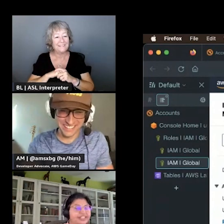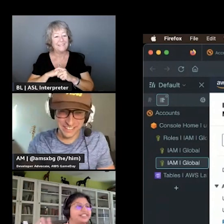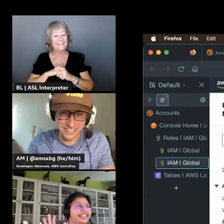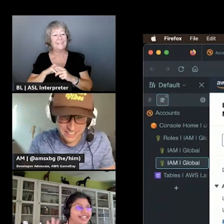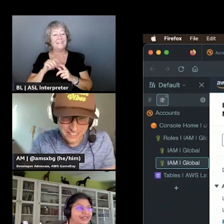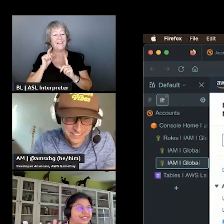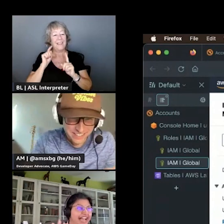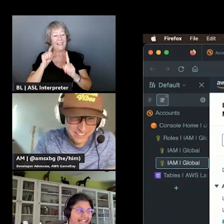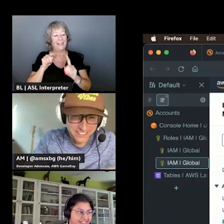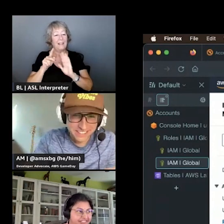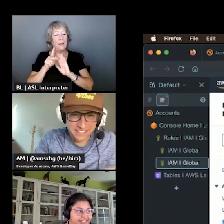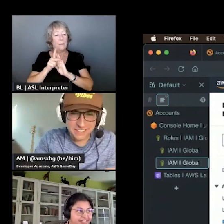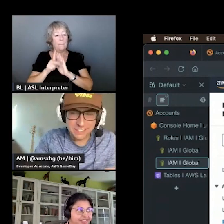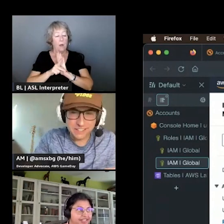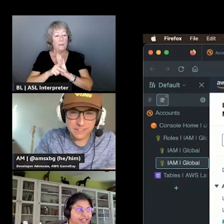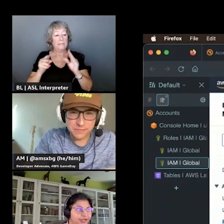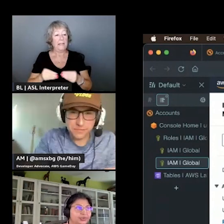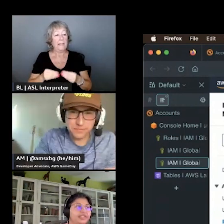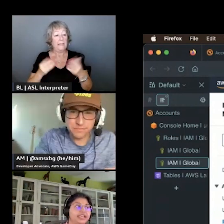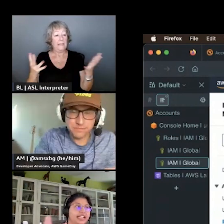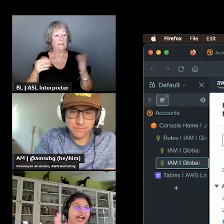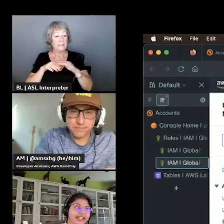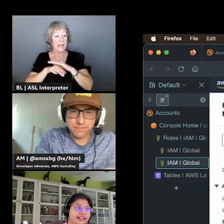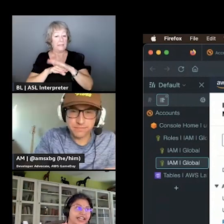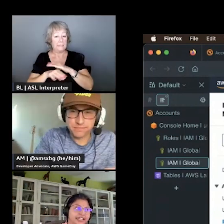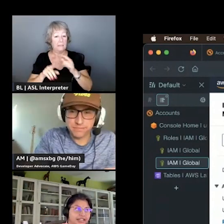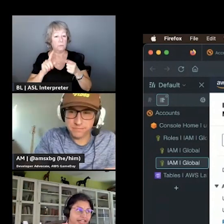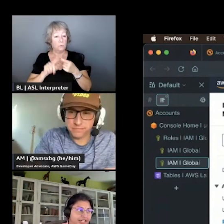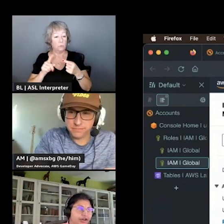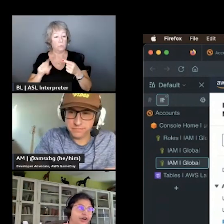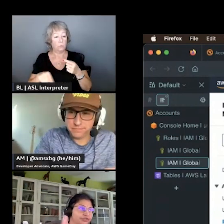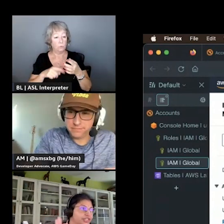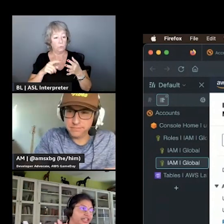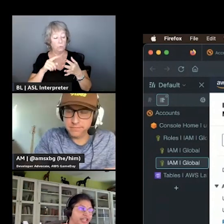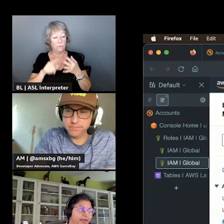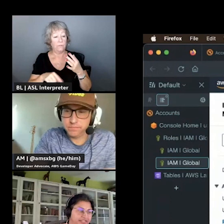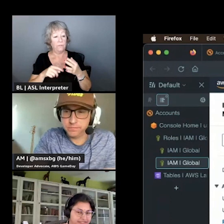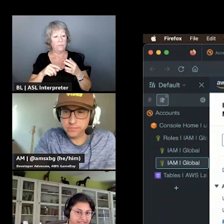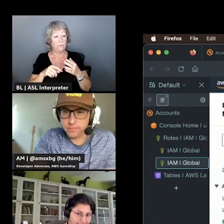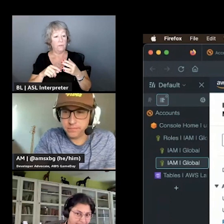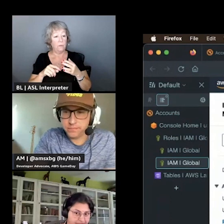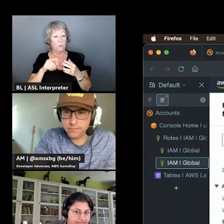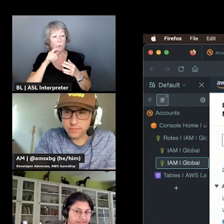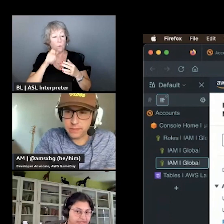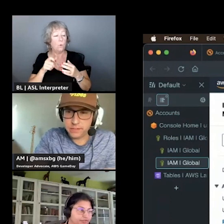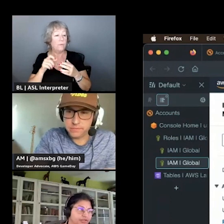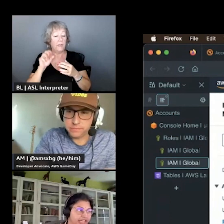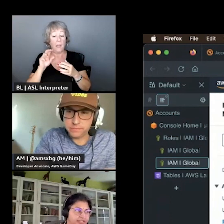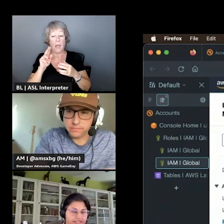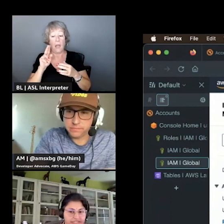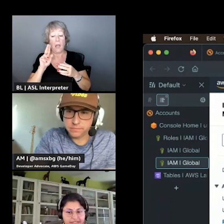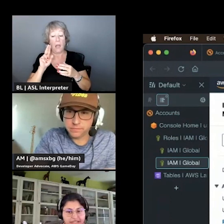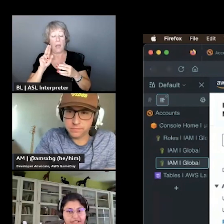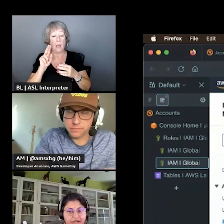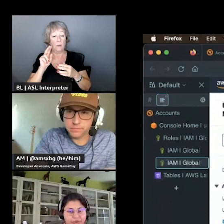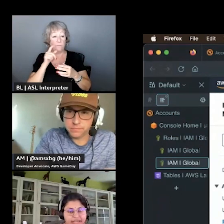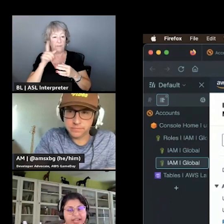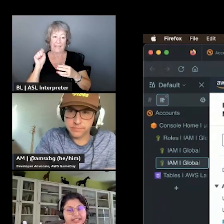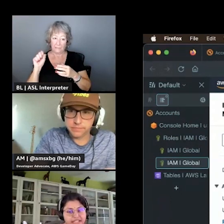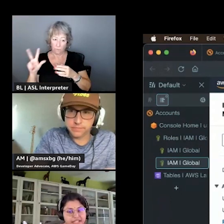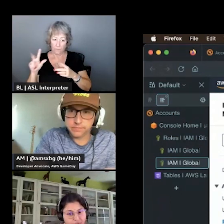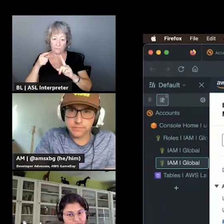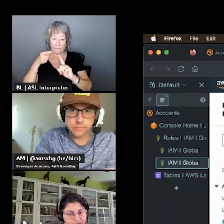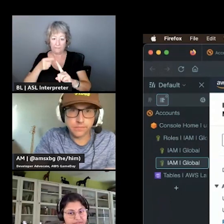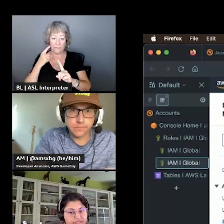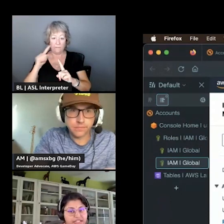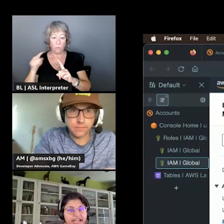this policy gives access to the underlying data of the databases and tables. This is for the S3. Okay,